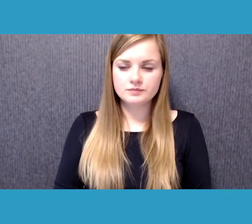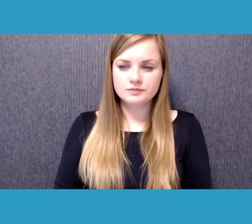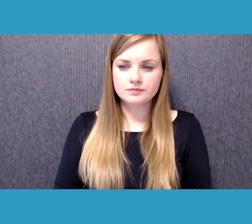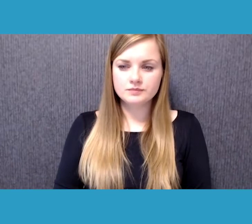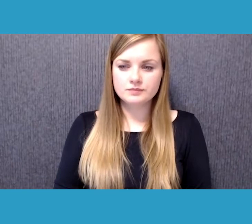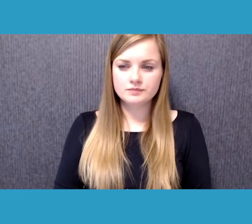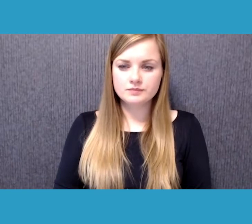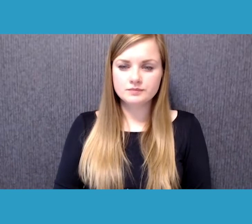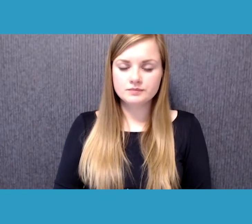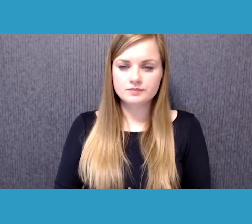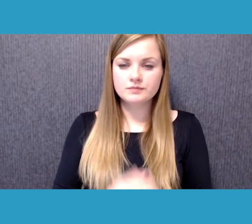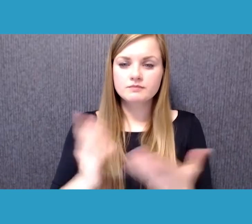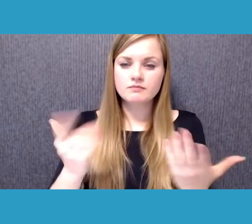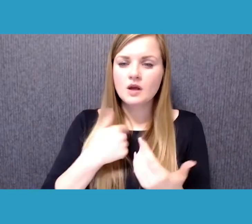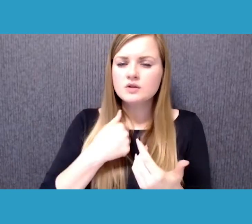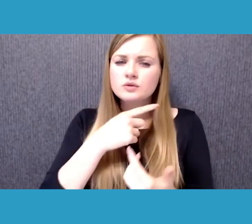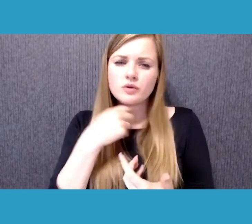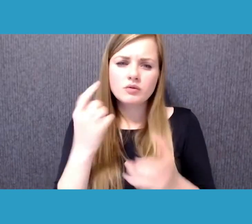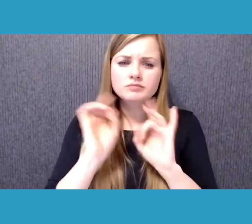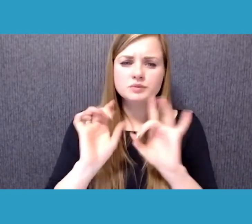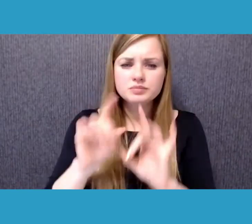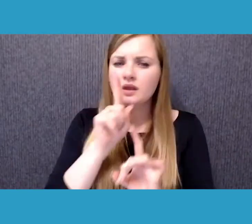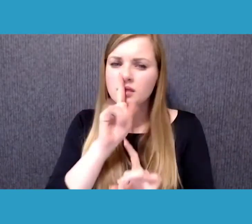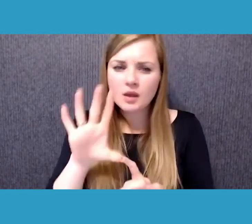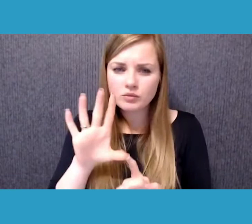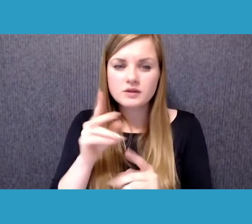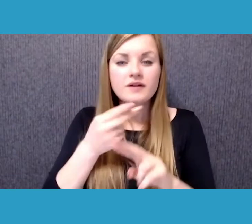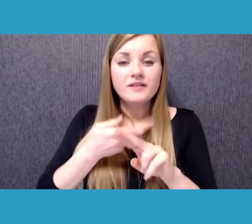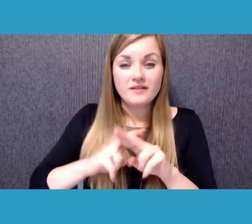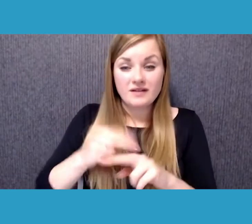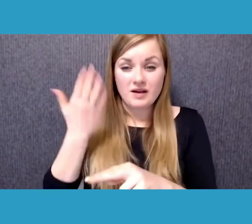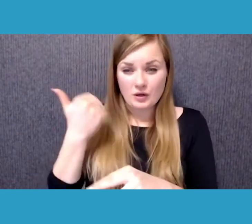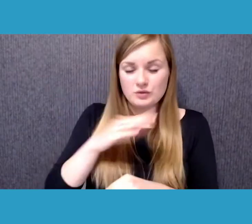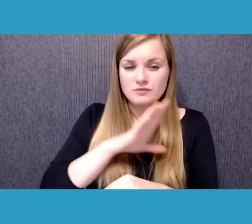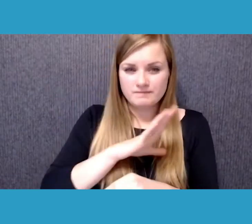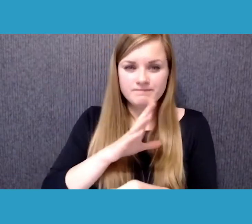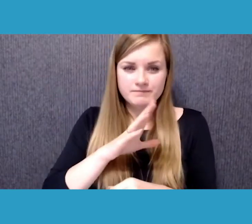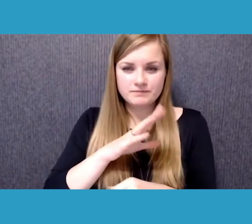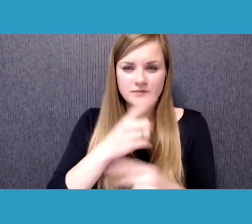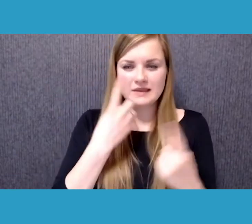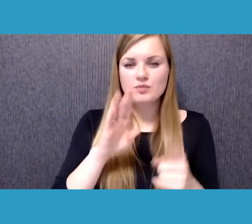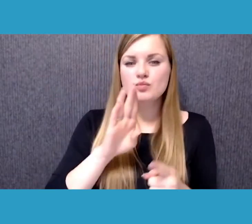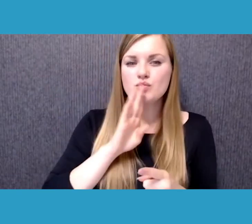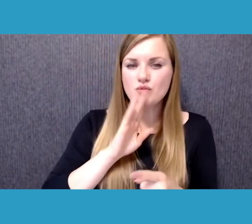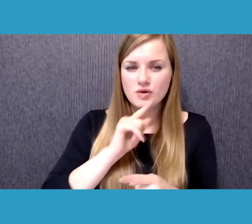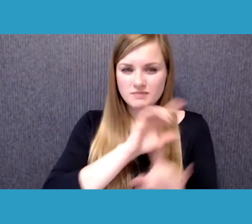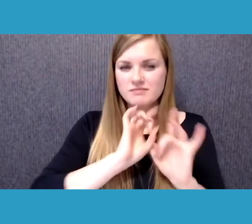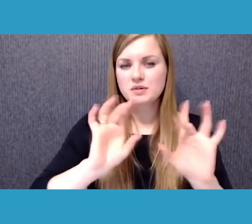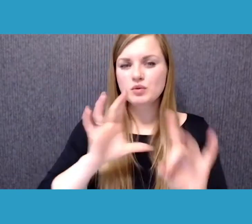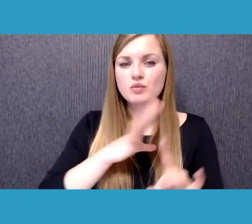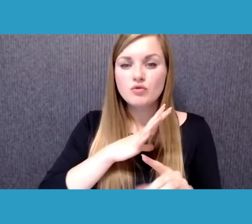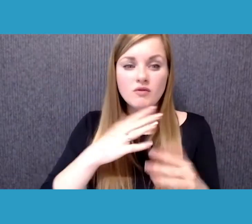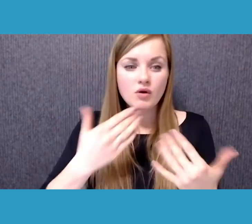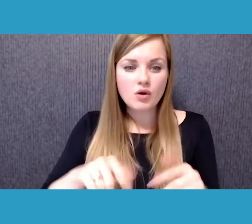using the terms of hate crime and hate speech and focus more on the individual harm suffered by concrete victims. This is where the focus